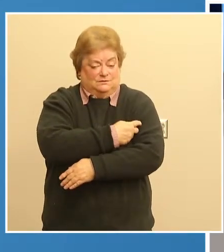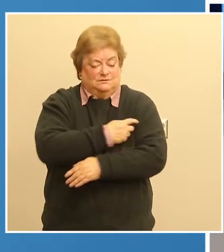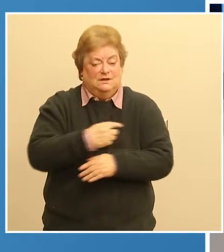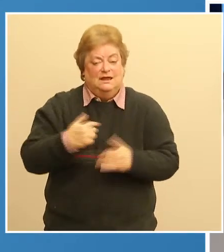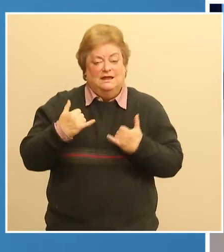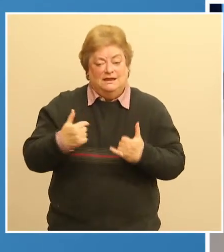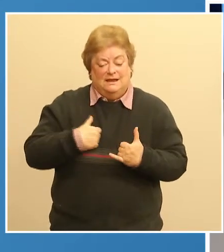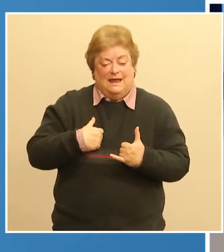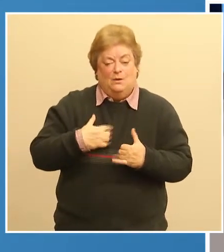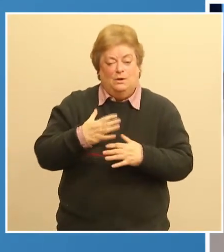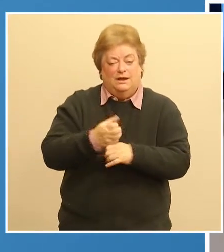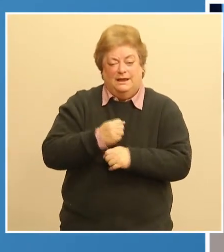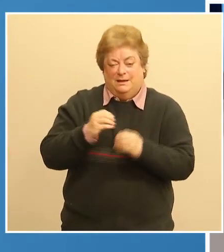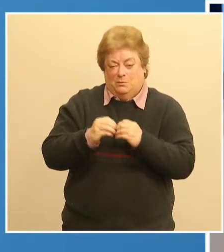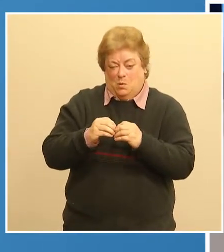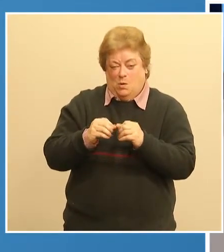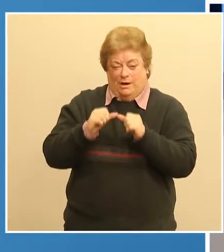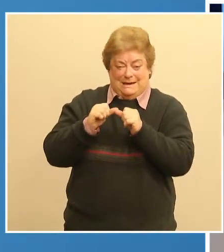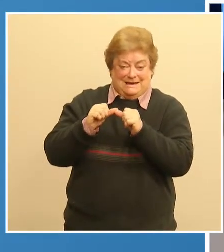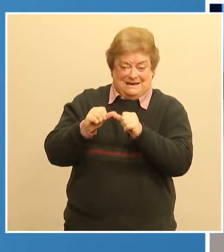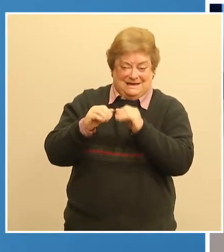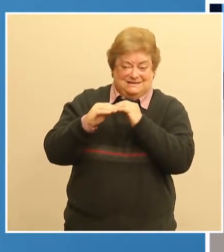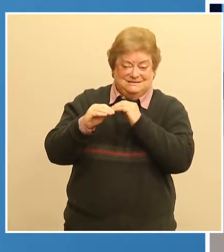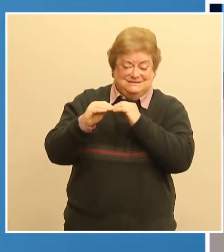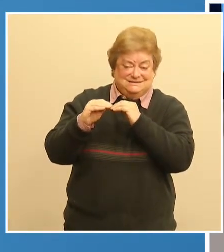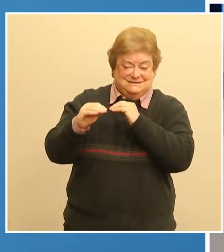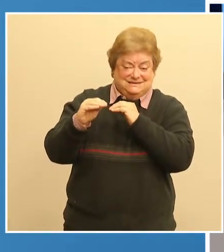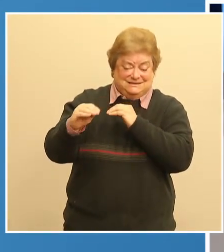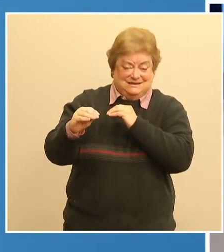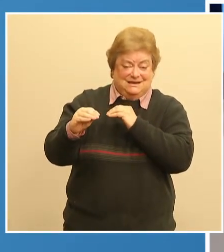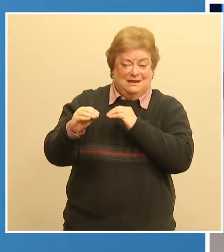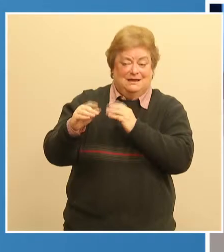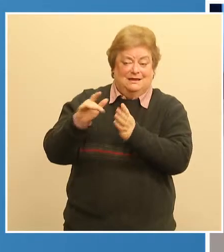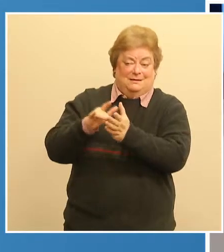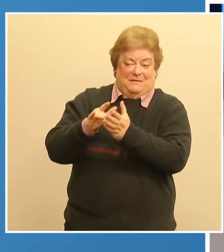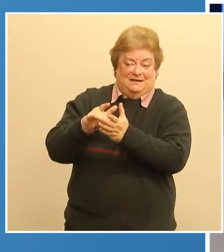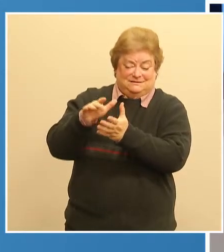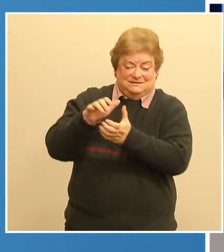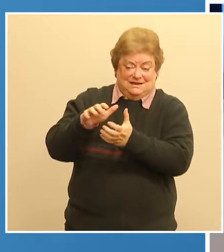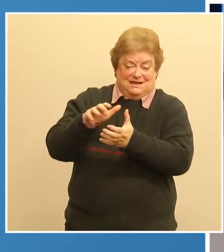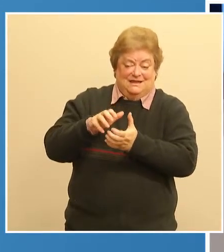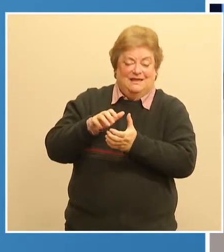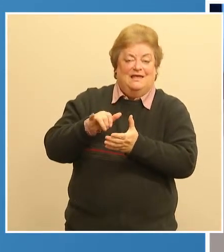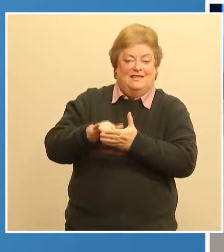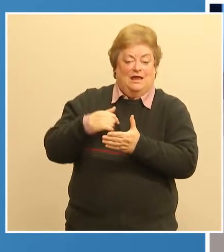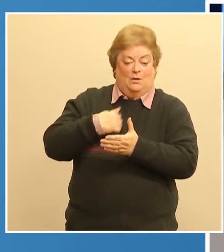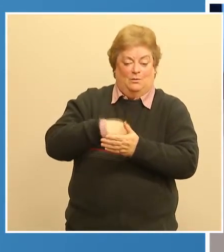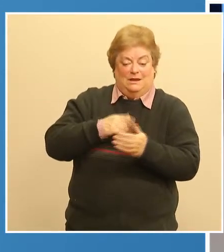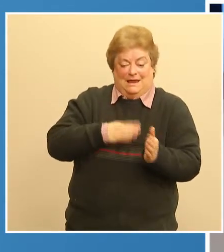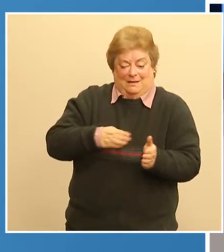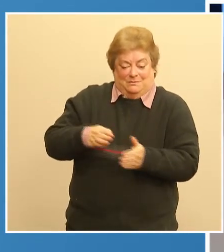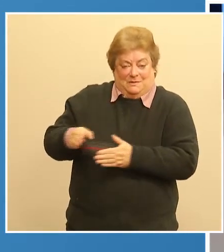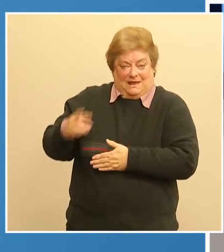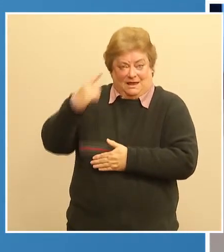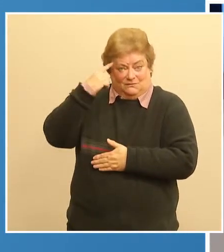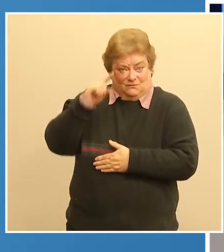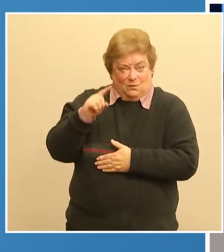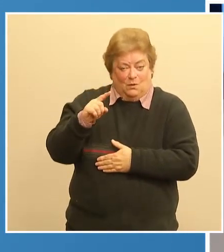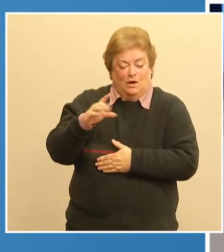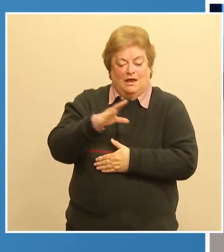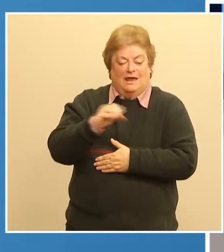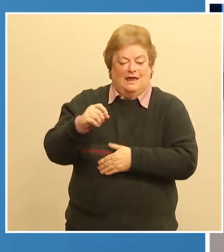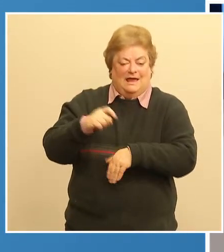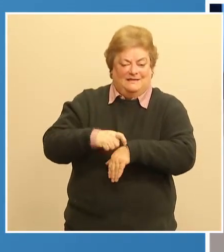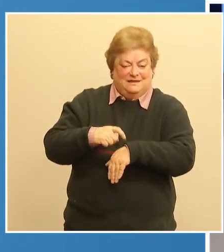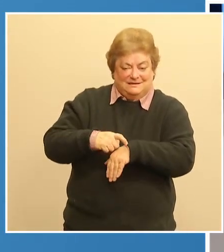getting some consistent dose amounts that we can plan around and a potential time